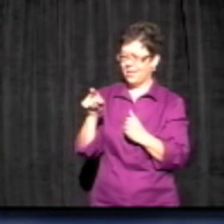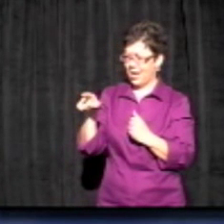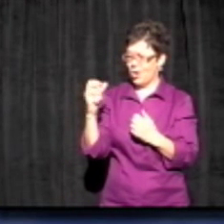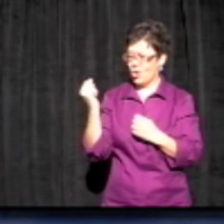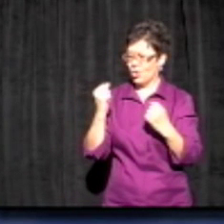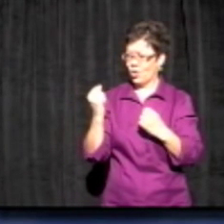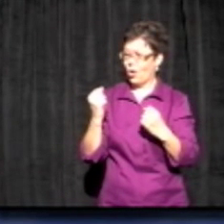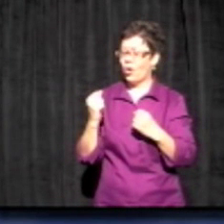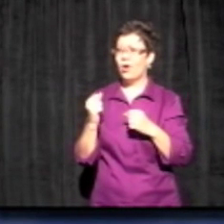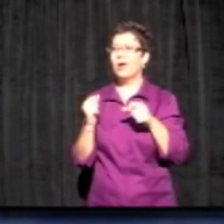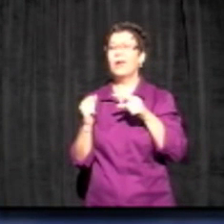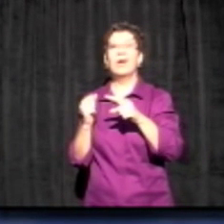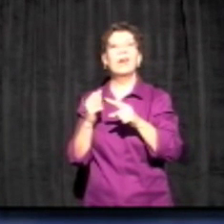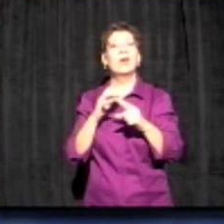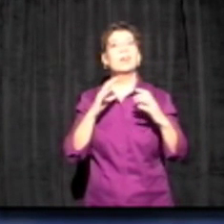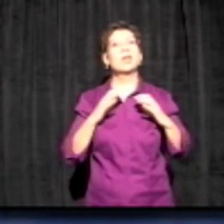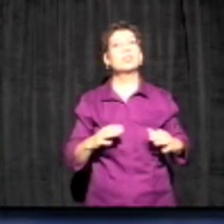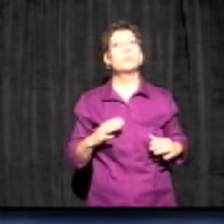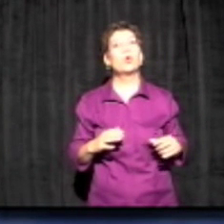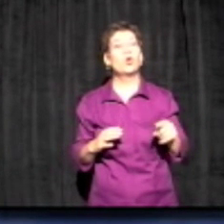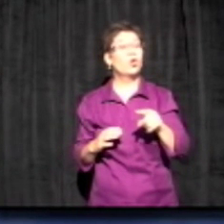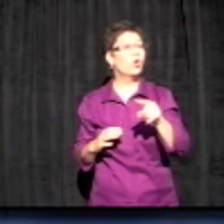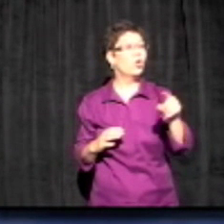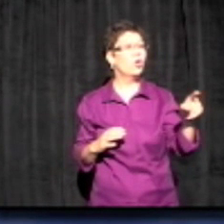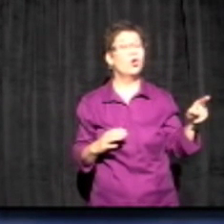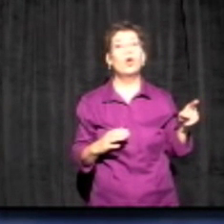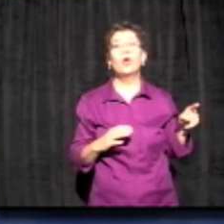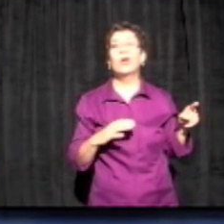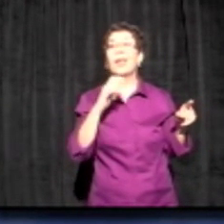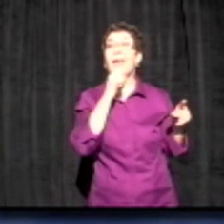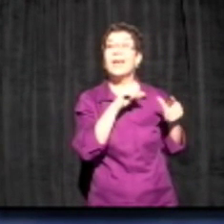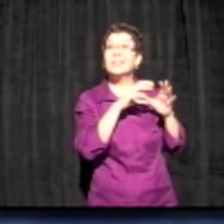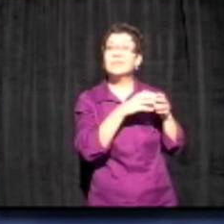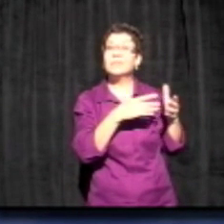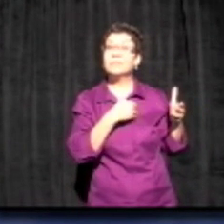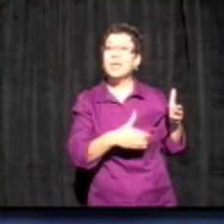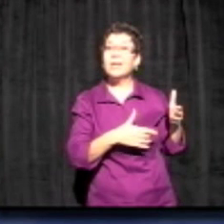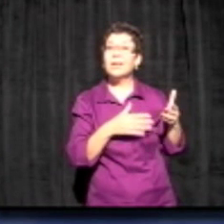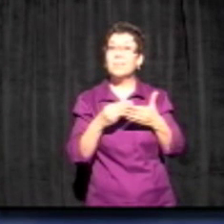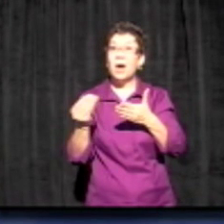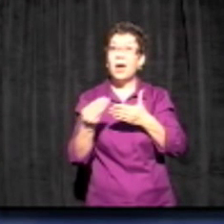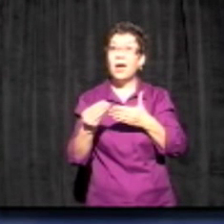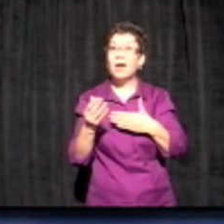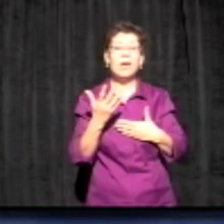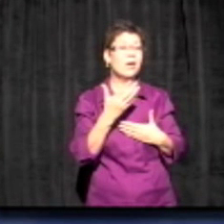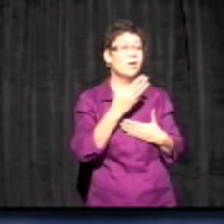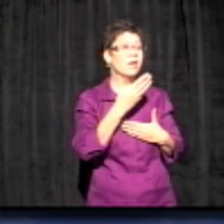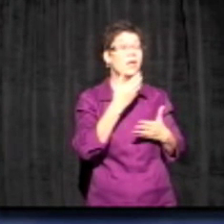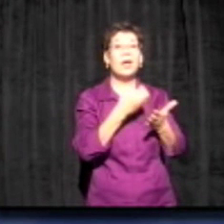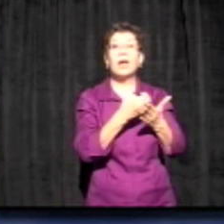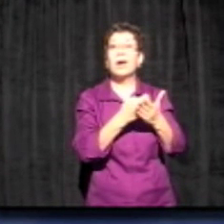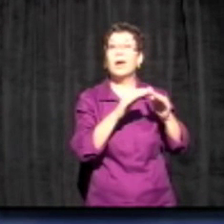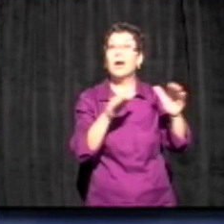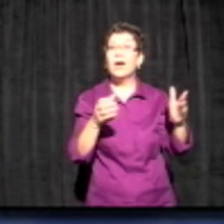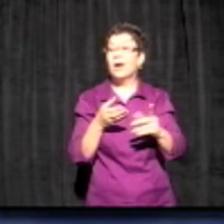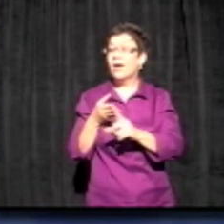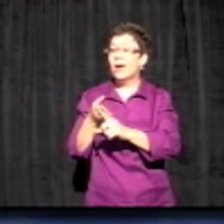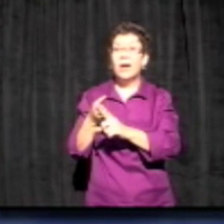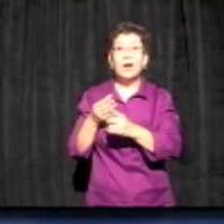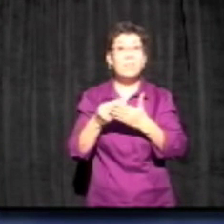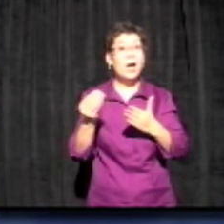target customer is defined by age or income. Rather, it's a need-based